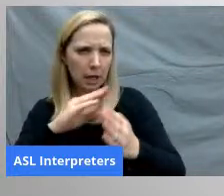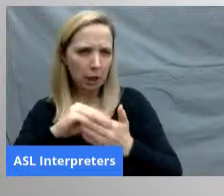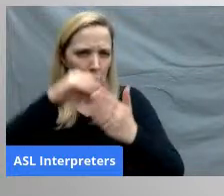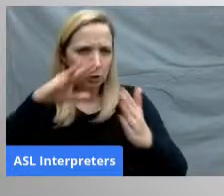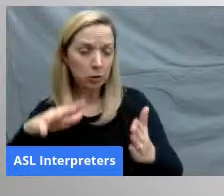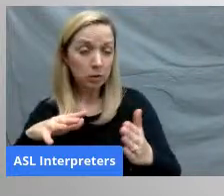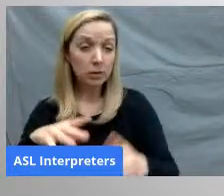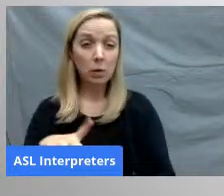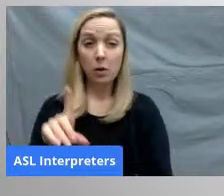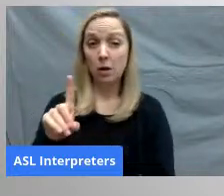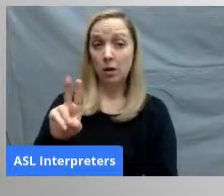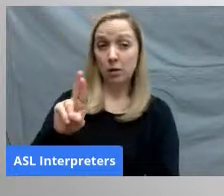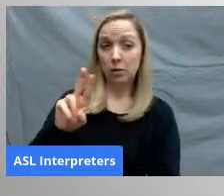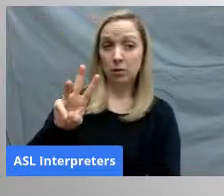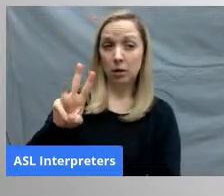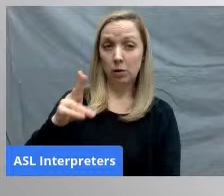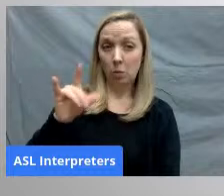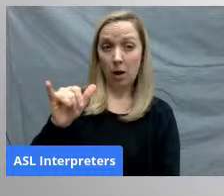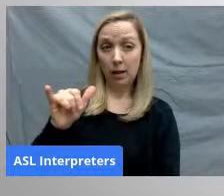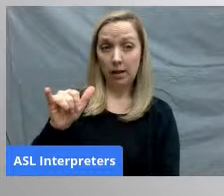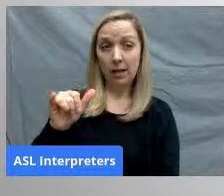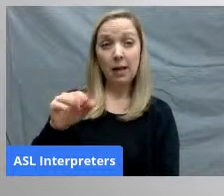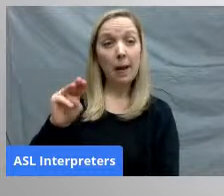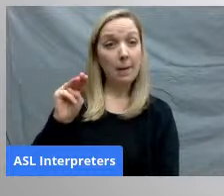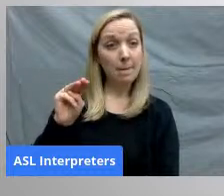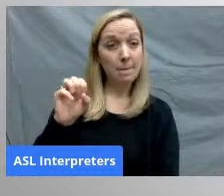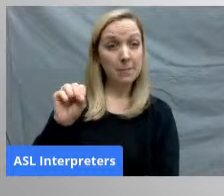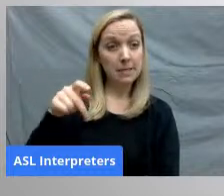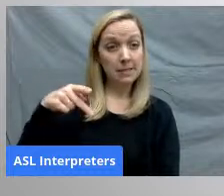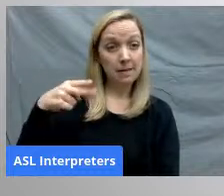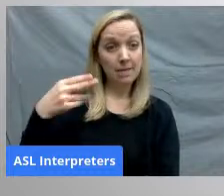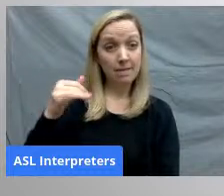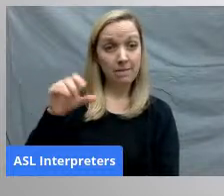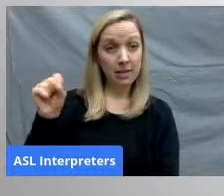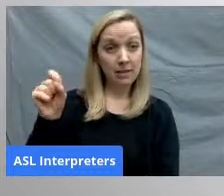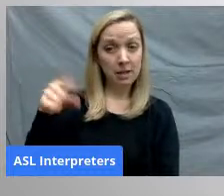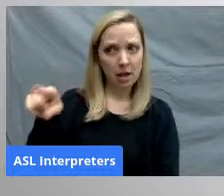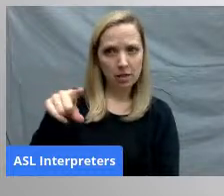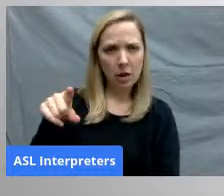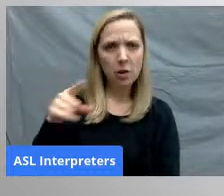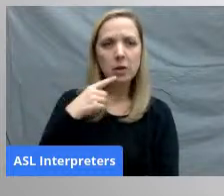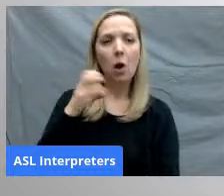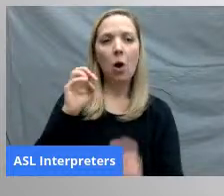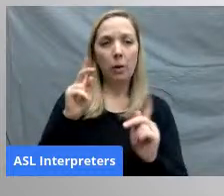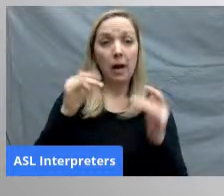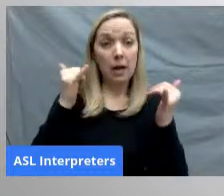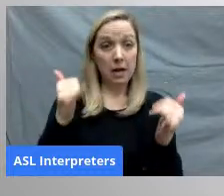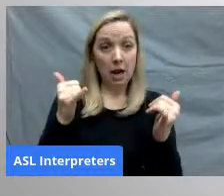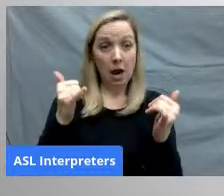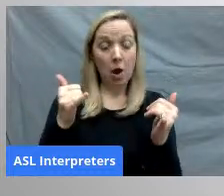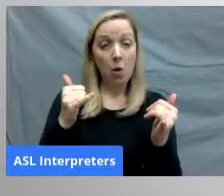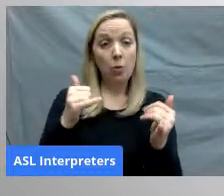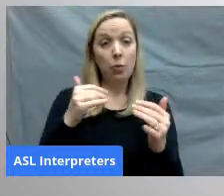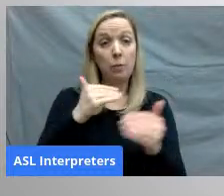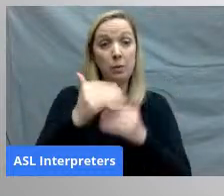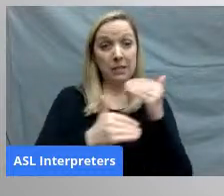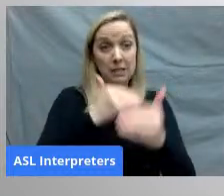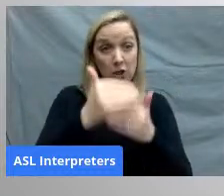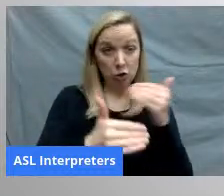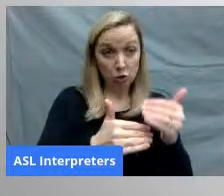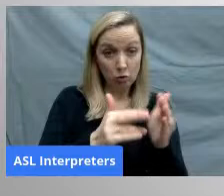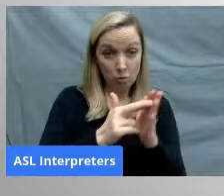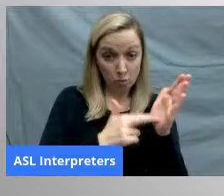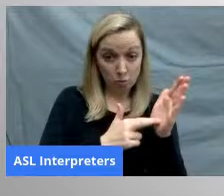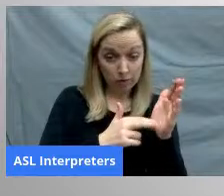went further to say, okay, now we're going to start to have to build out these procedures to align with the policies to make sure that everybody's on board. So I